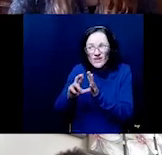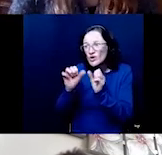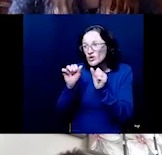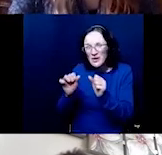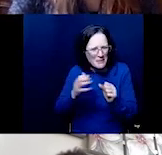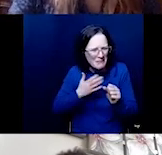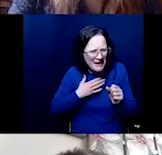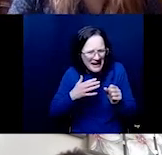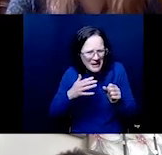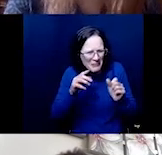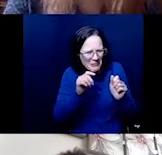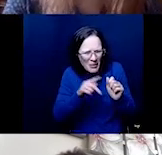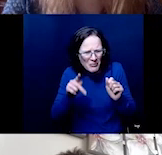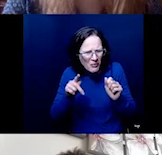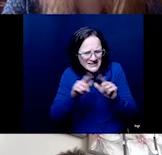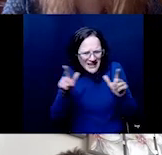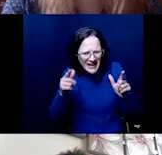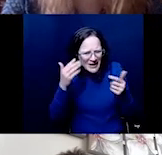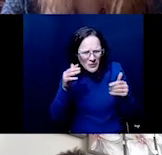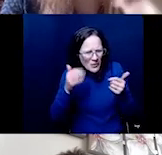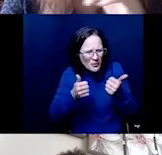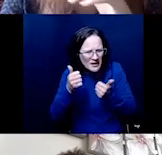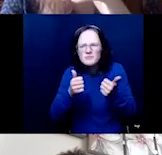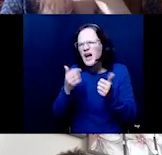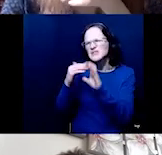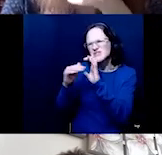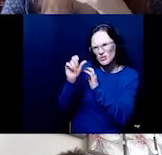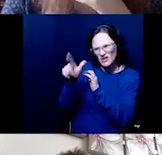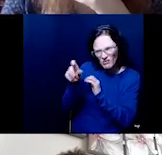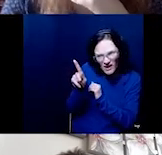So, okay, there's something in the Q&A.